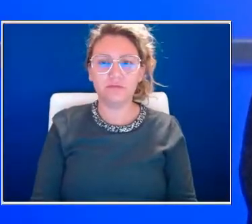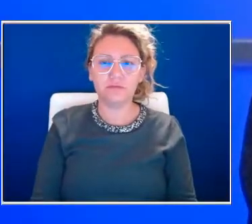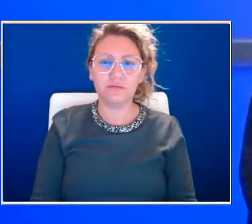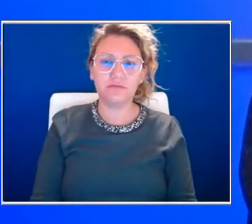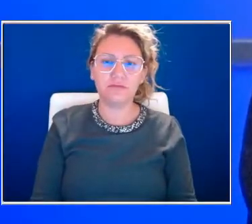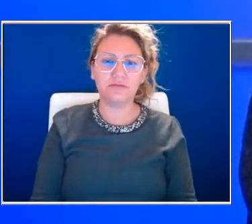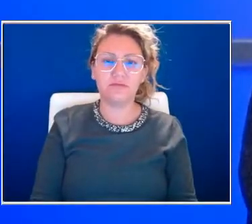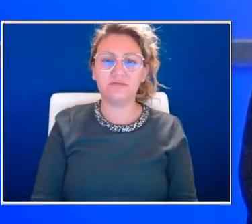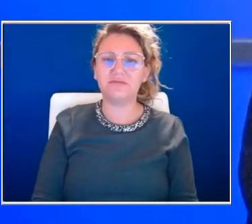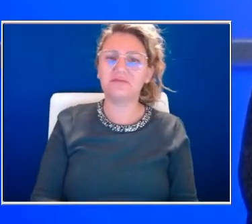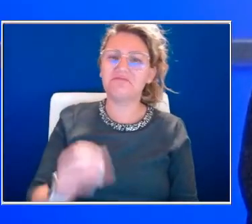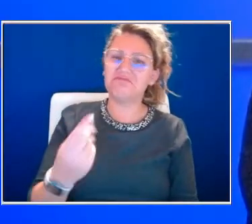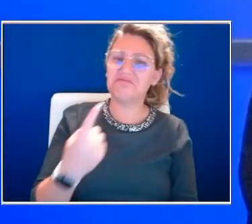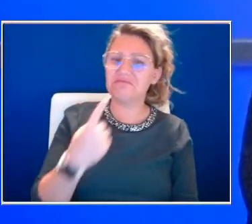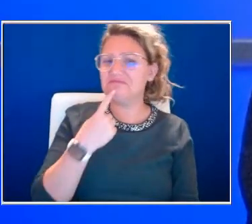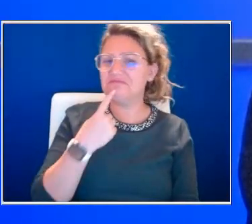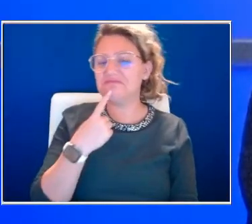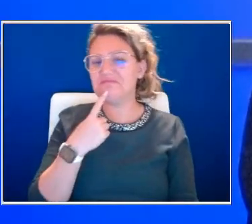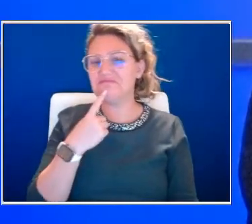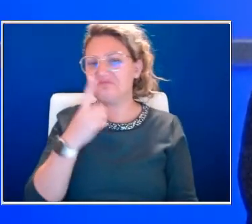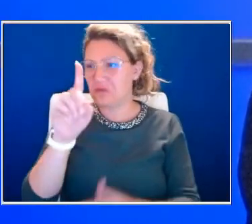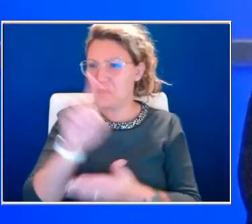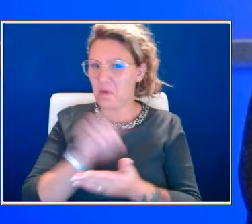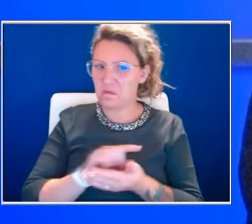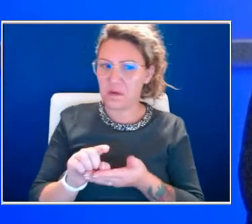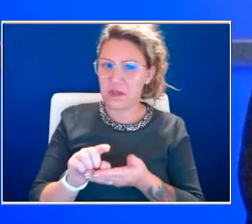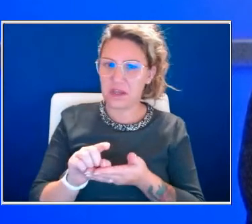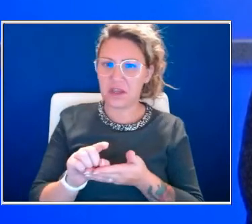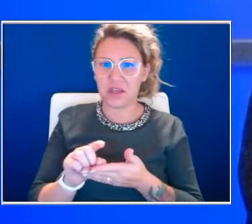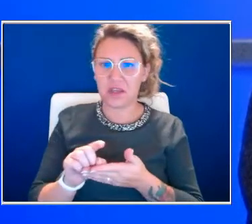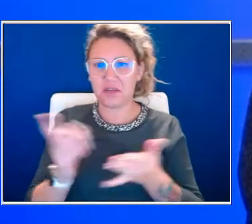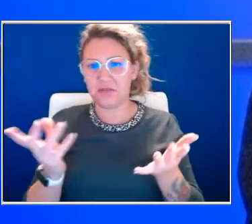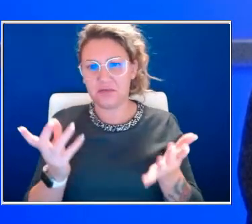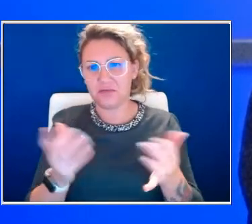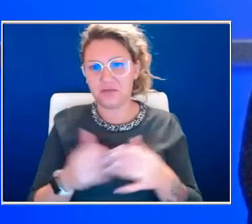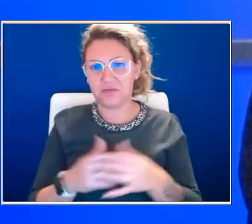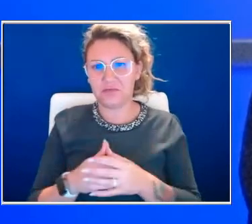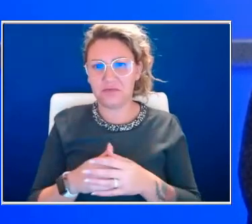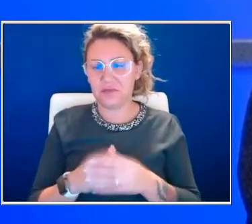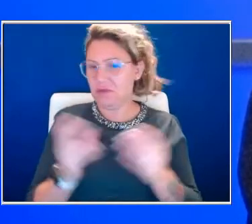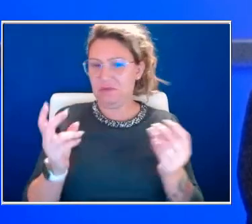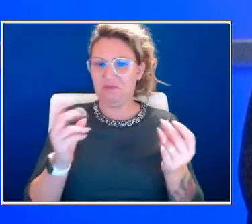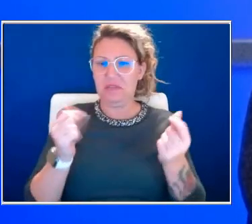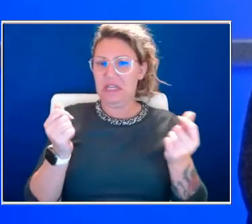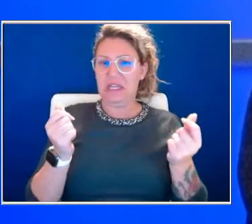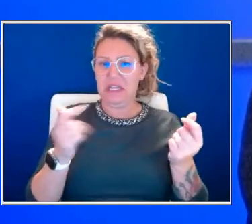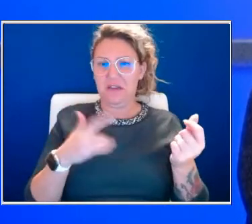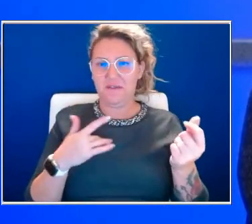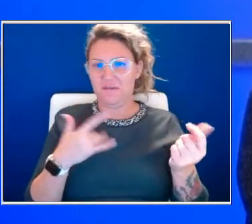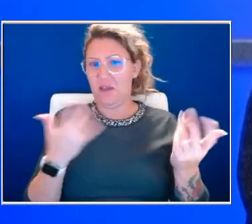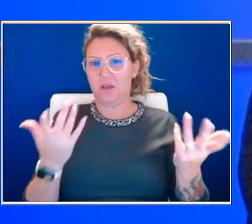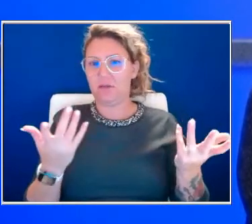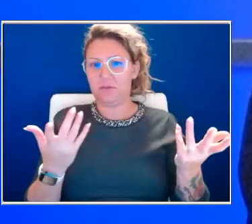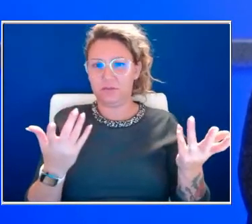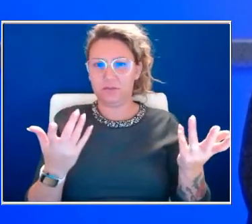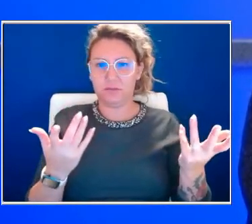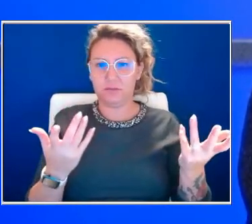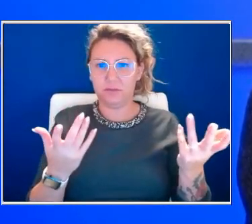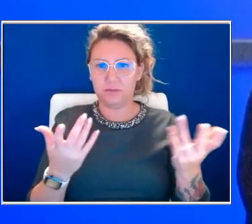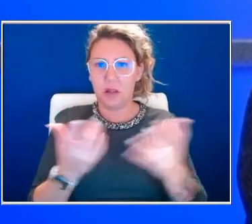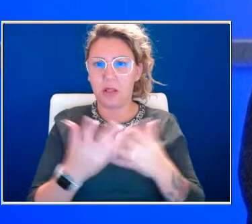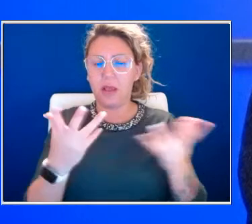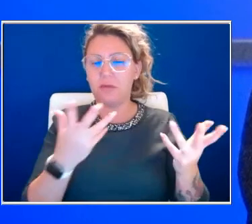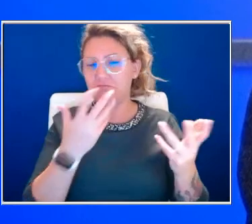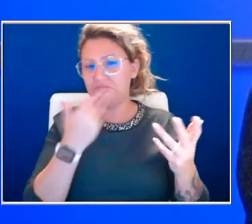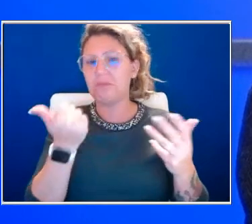I would say within a week. I mean, it was right away. I mean, it felt much better.